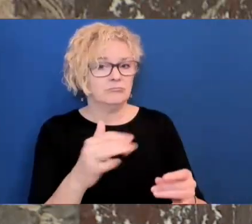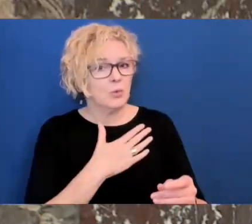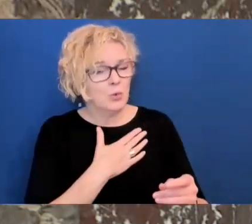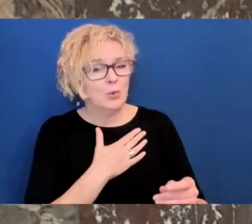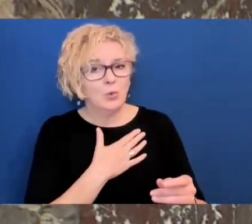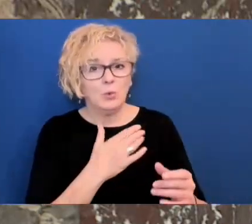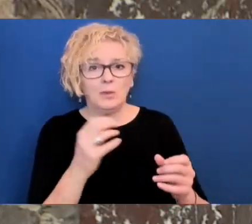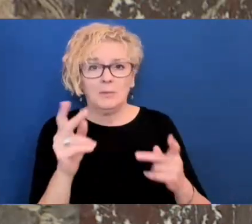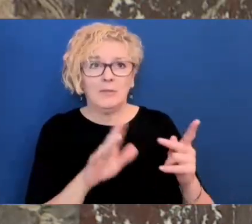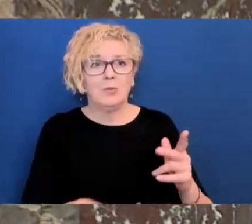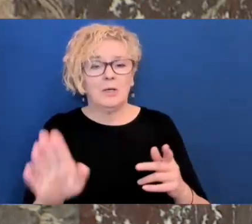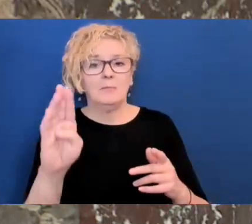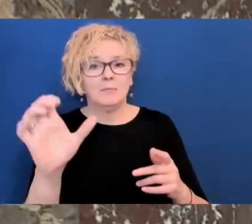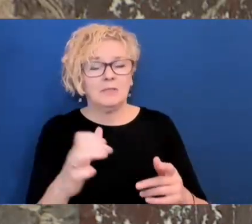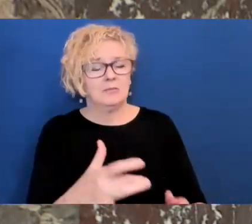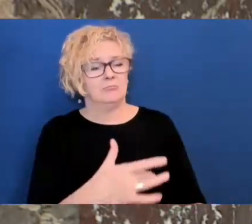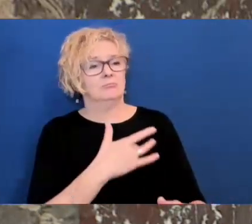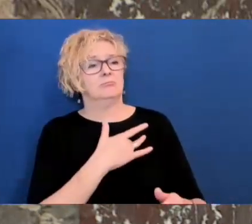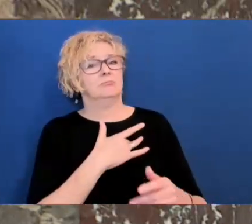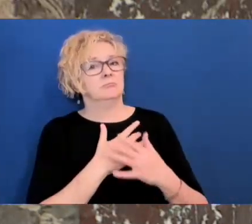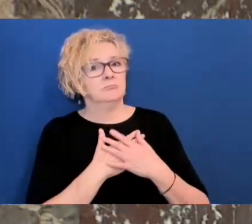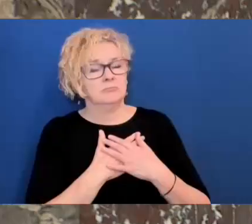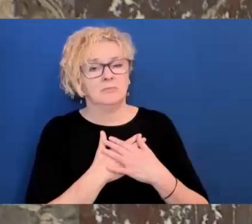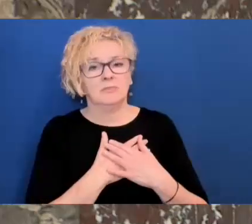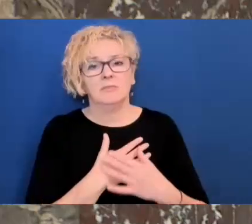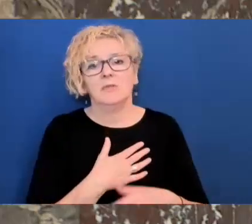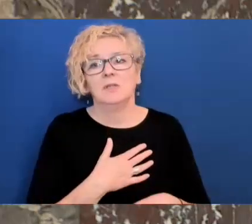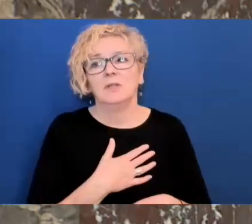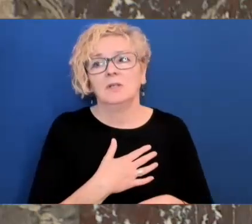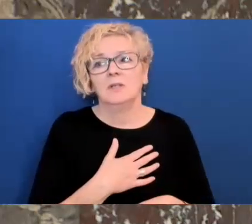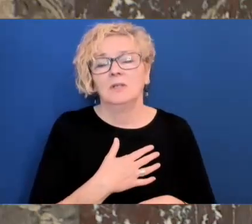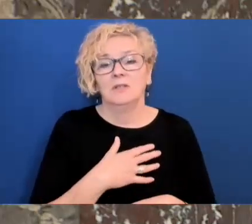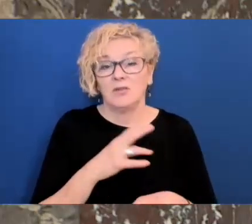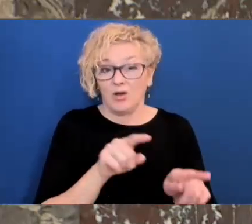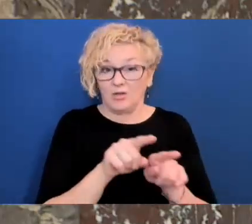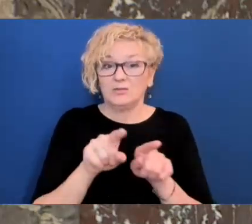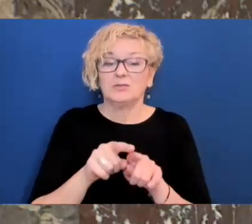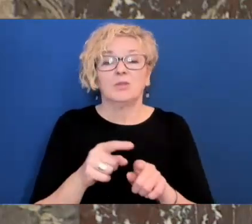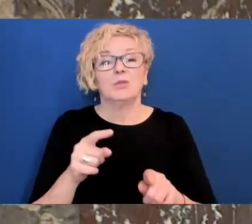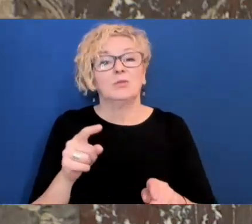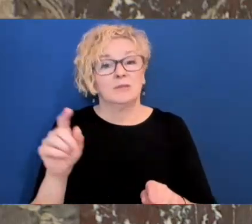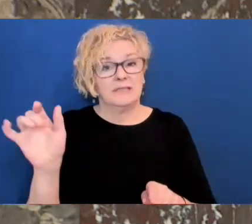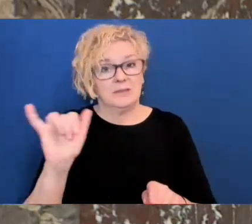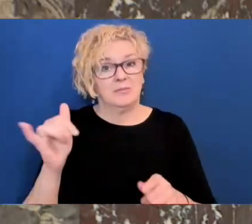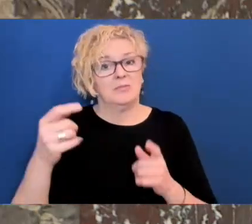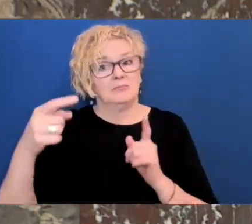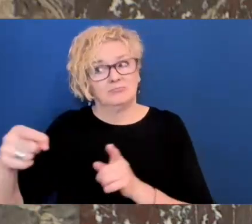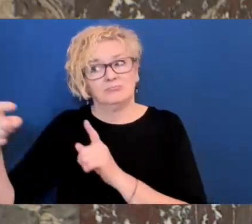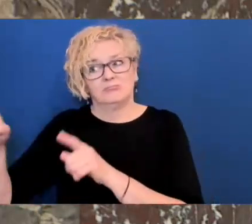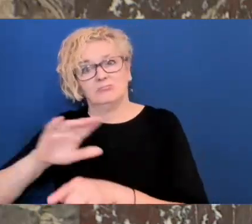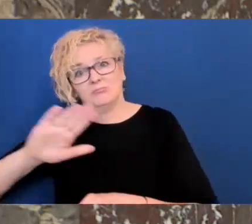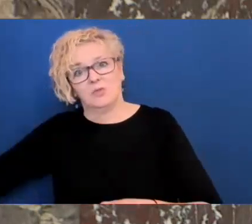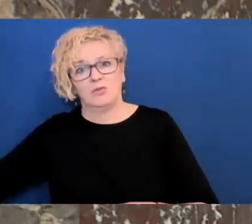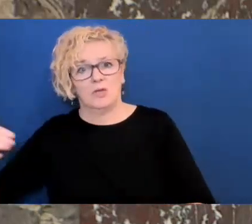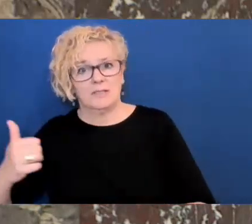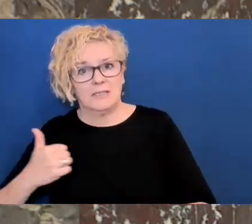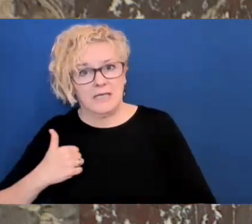series of attacks on police officers nationally, a profound concern. This is a national issue that we are grappling